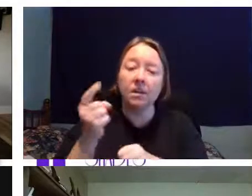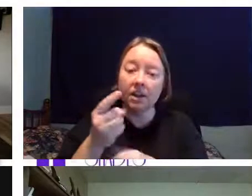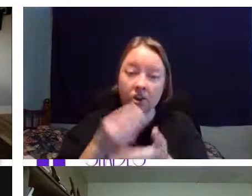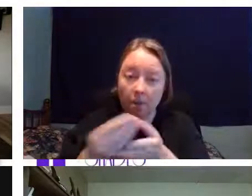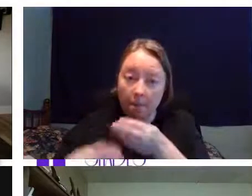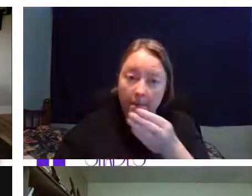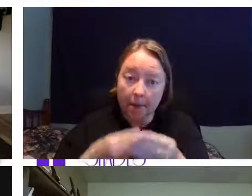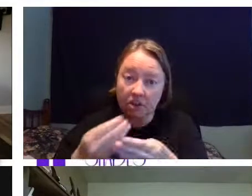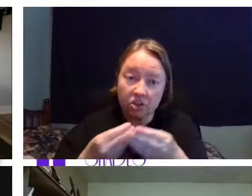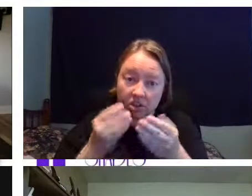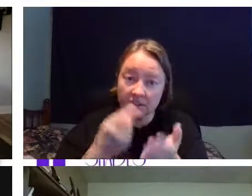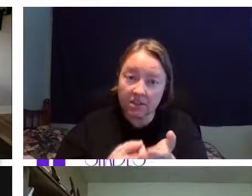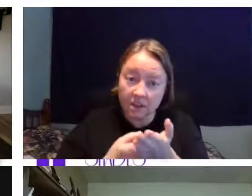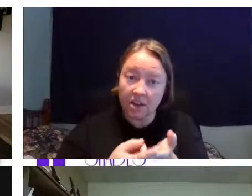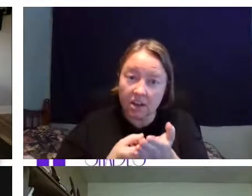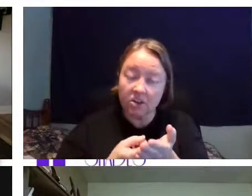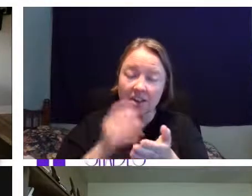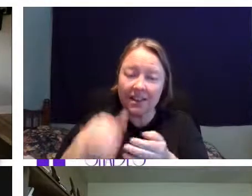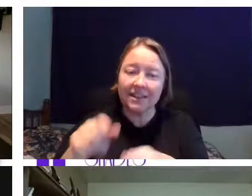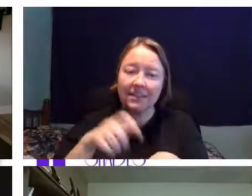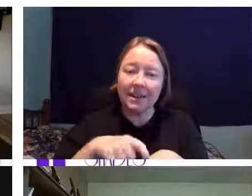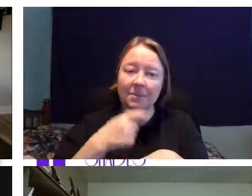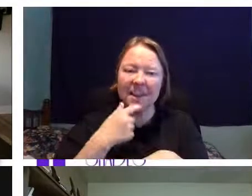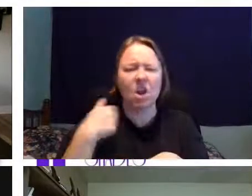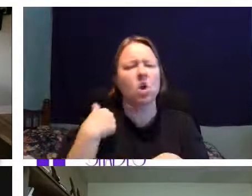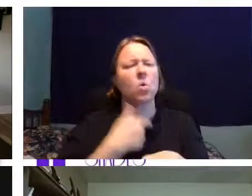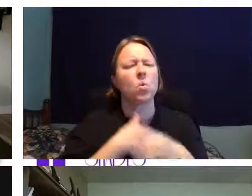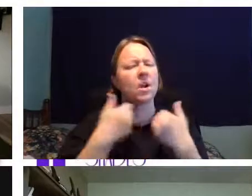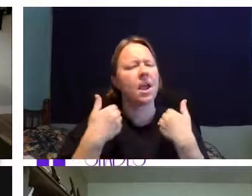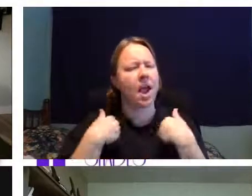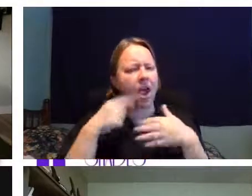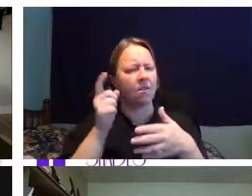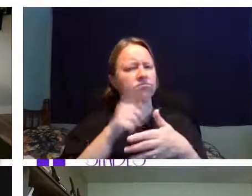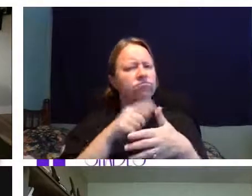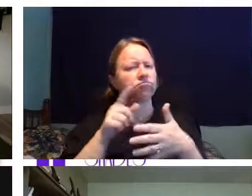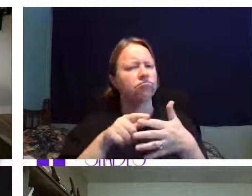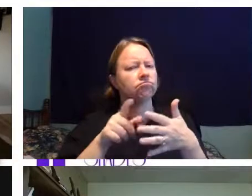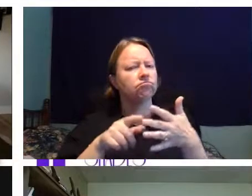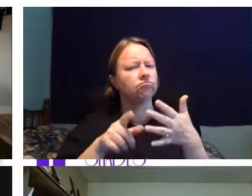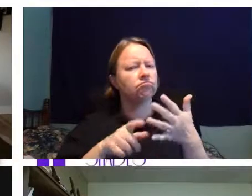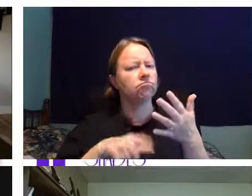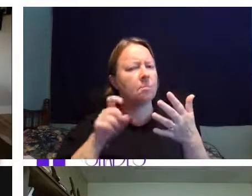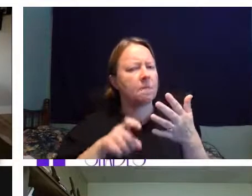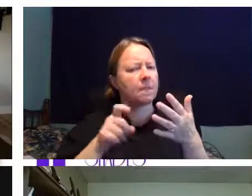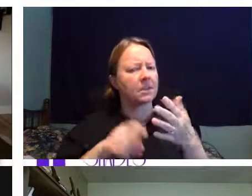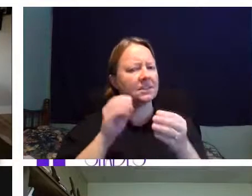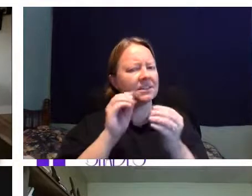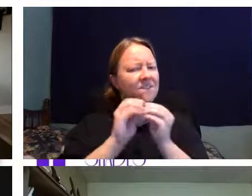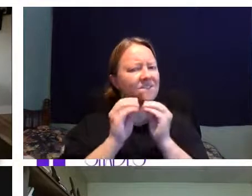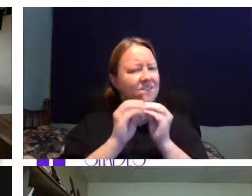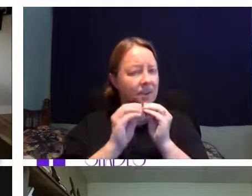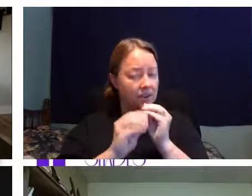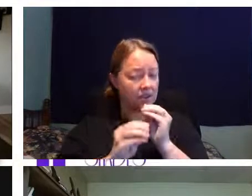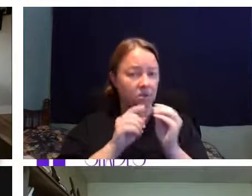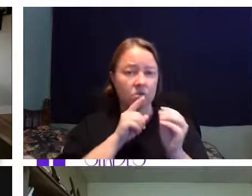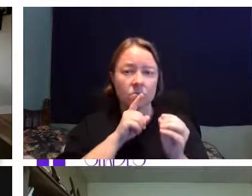the time to say, hey, we have all these things that, need to be taken care of to really get this